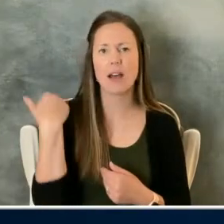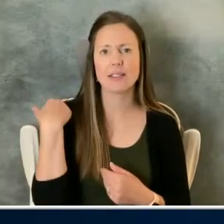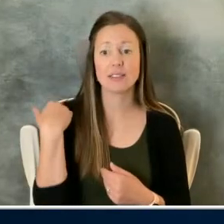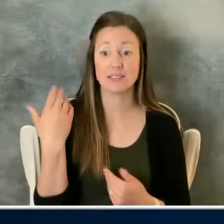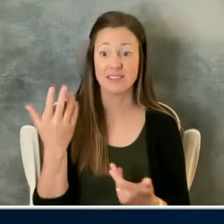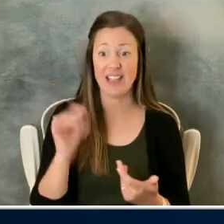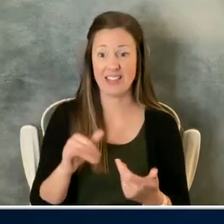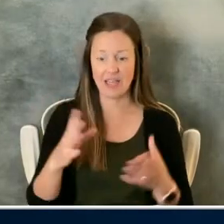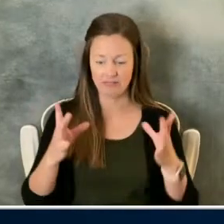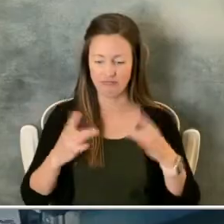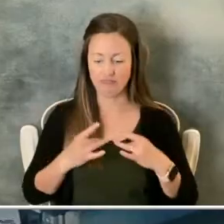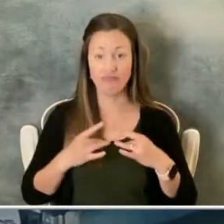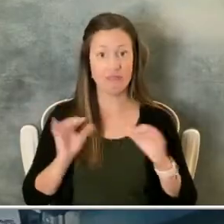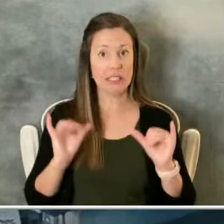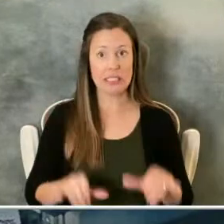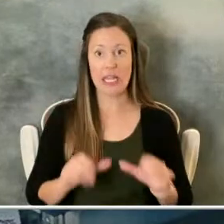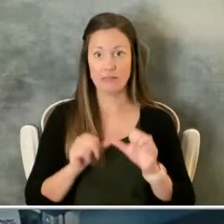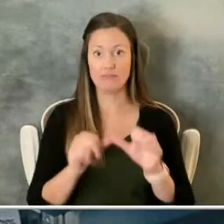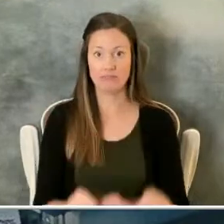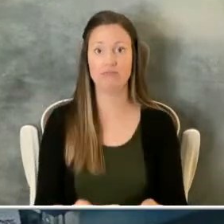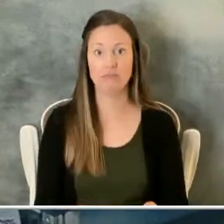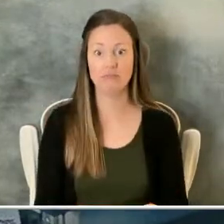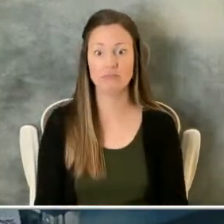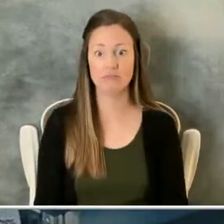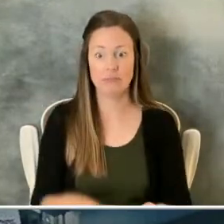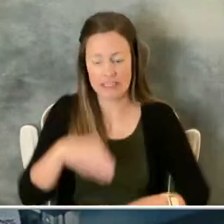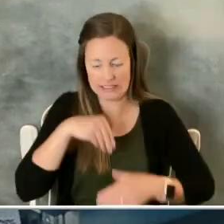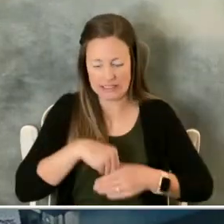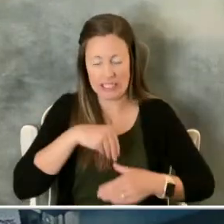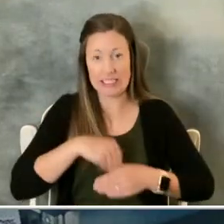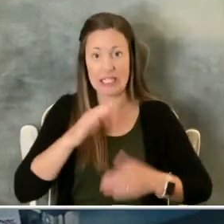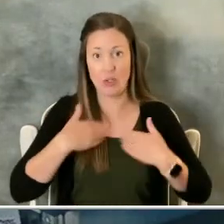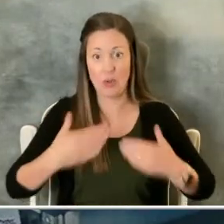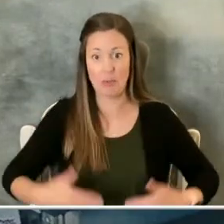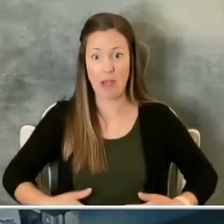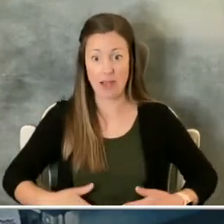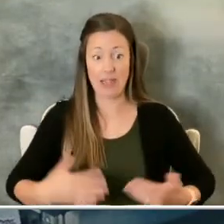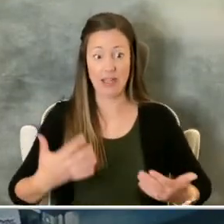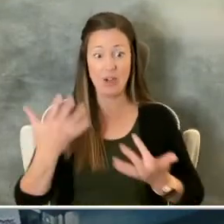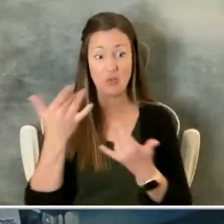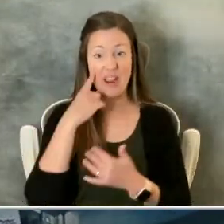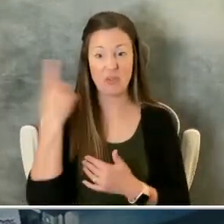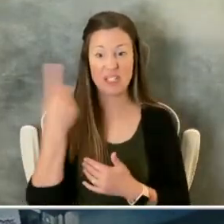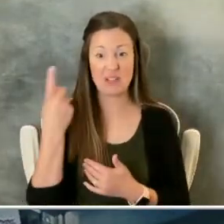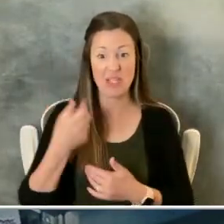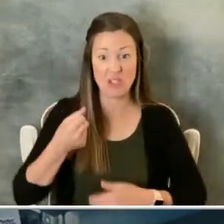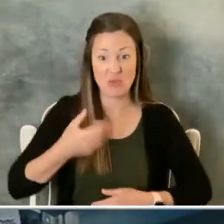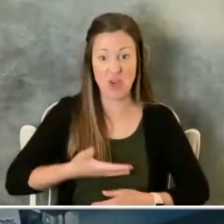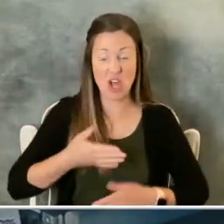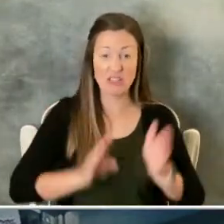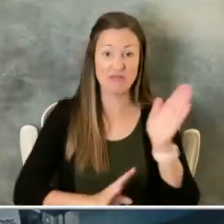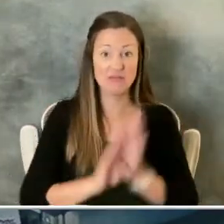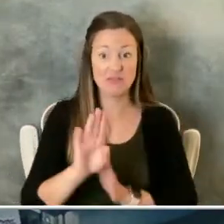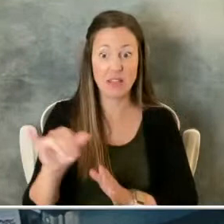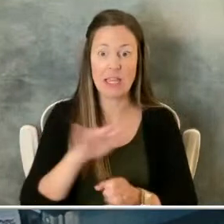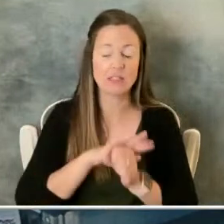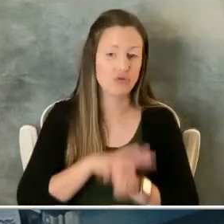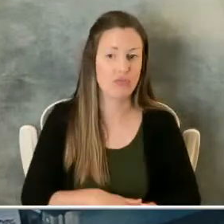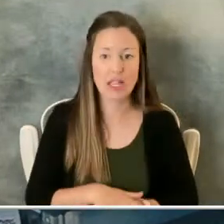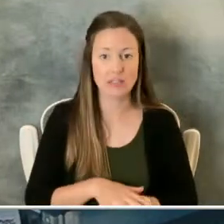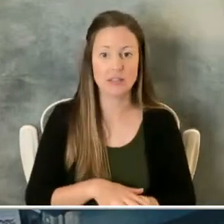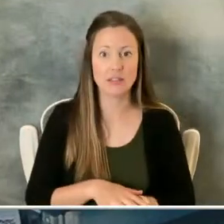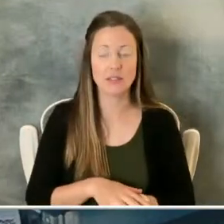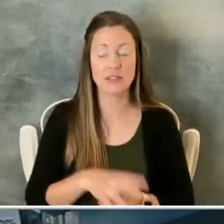didn't go away. It sits sitting in your nerve roots, waiting for a pop for something to cause it to come out, like severe stress. I just saw a patient yesterday